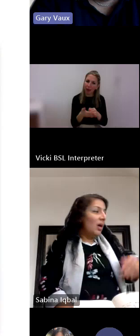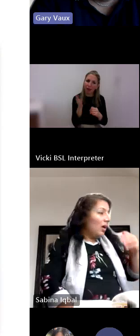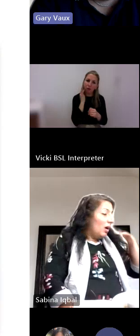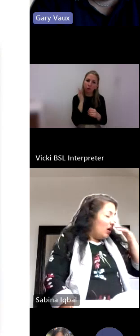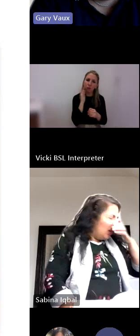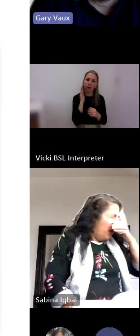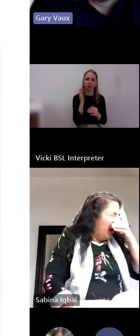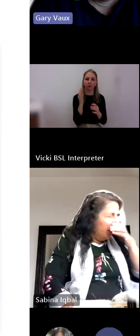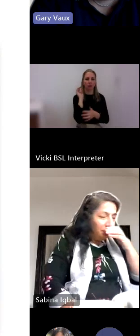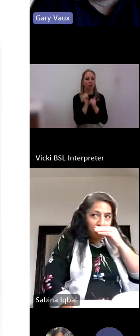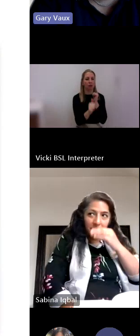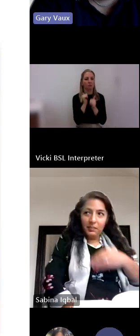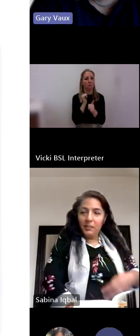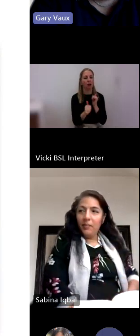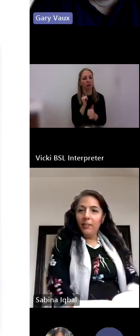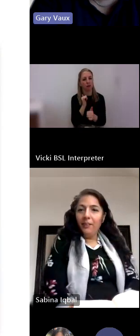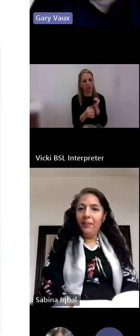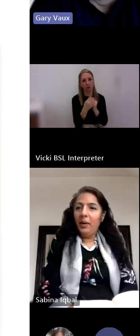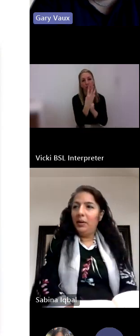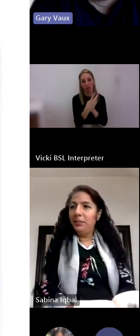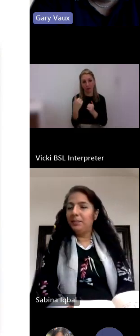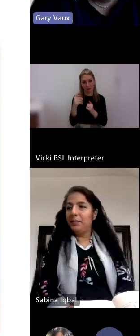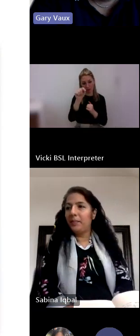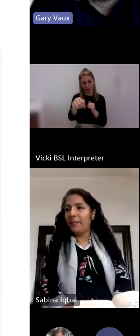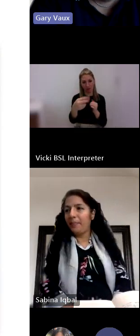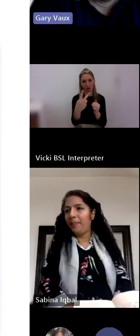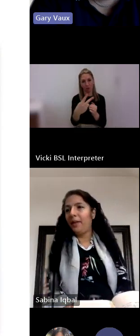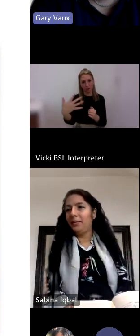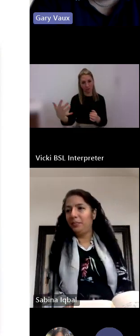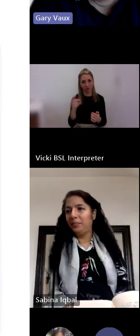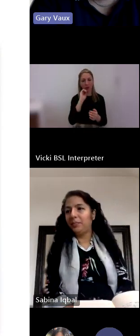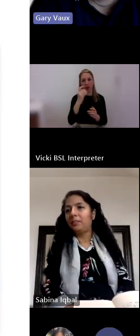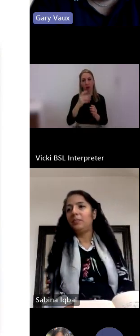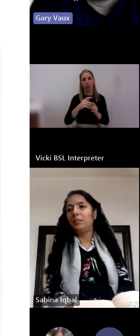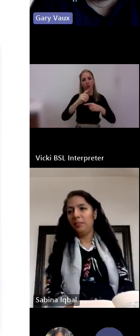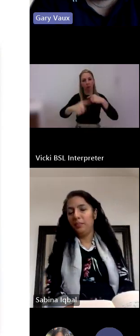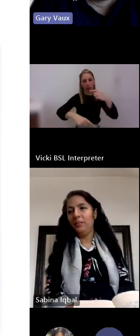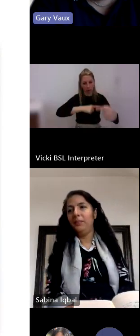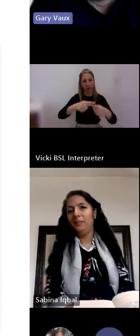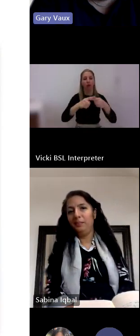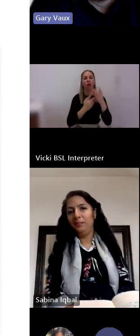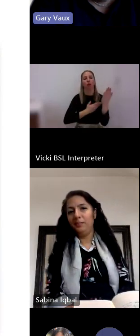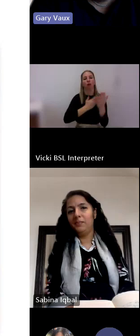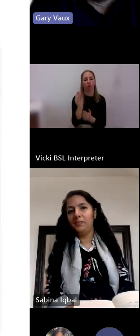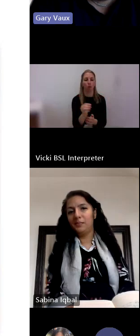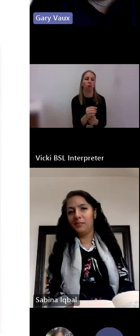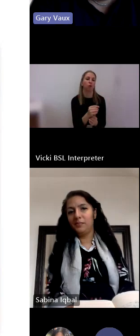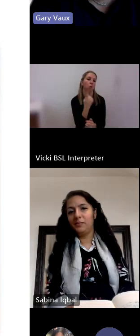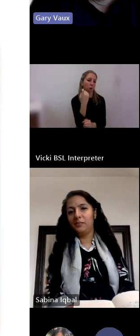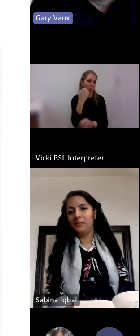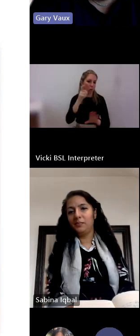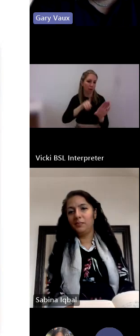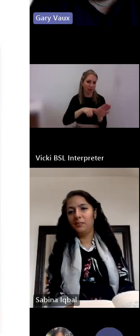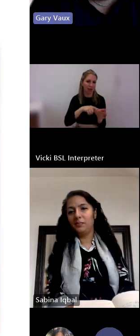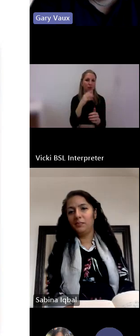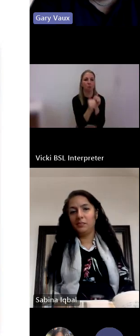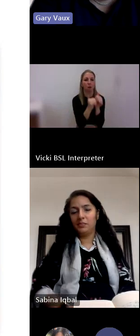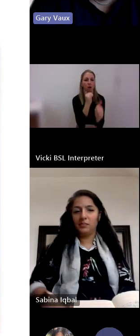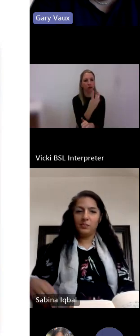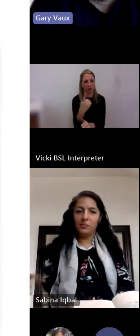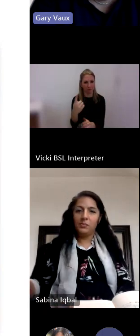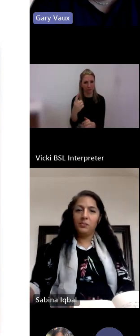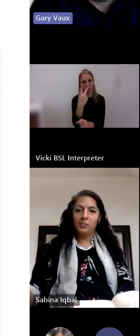the 31st in 25, will now run through to the 31st of March 26, which gives us a bit more security, a bit more